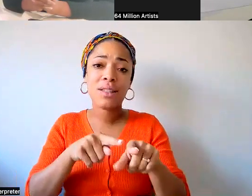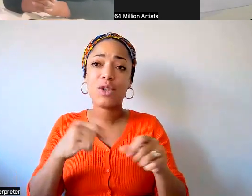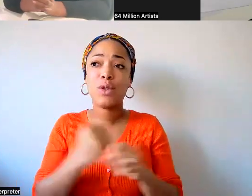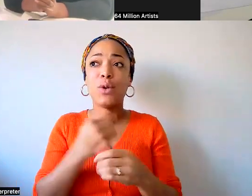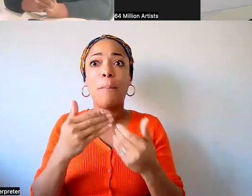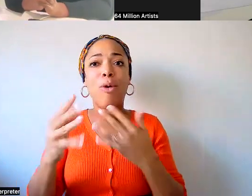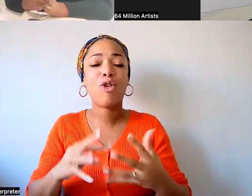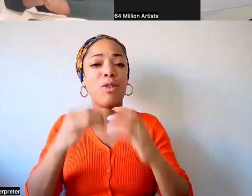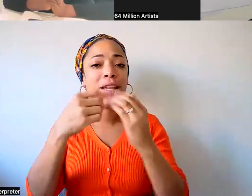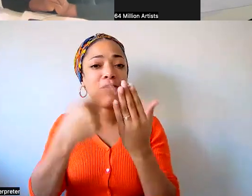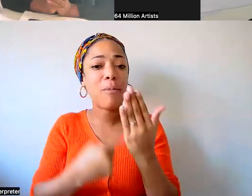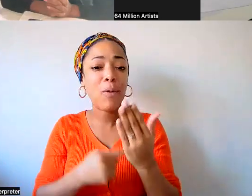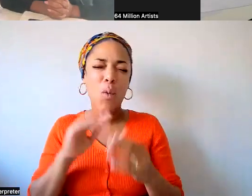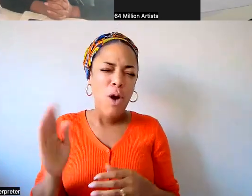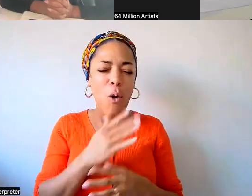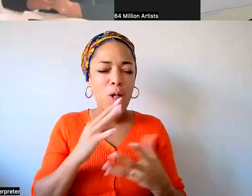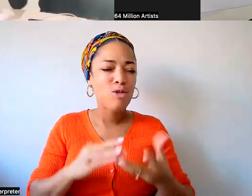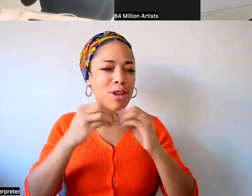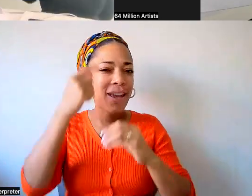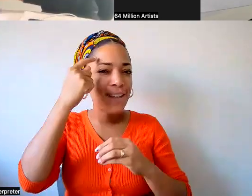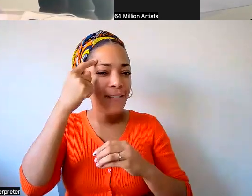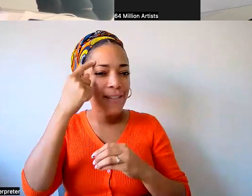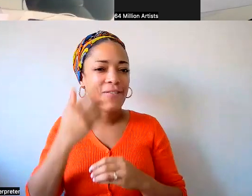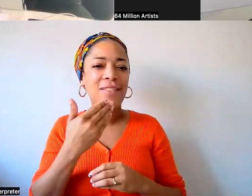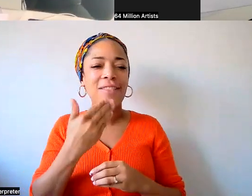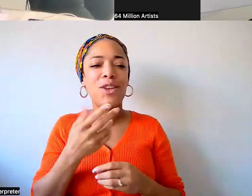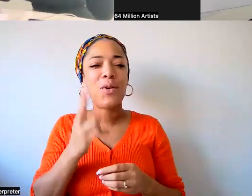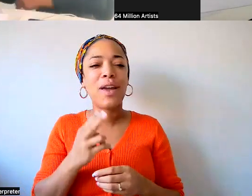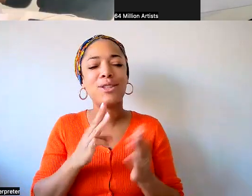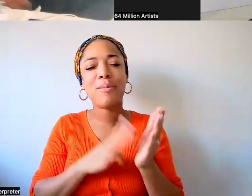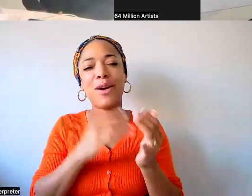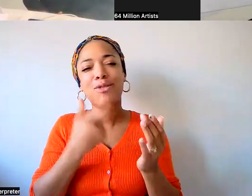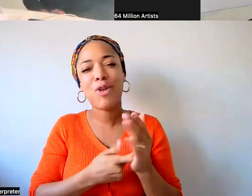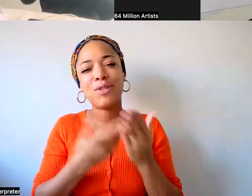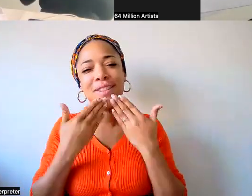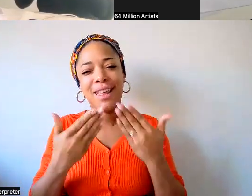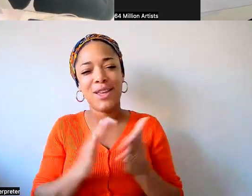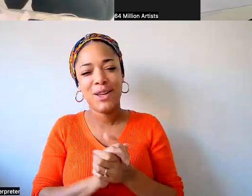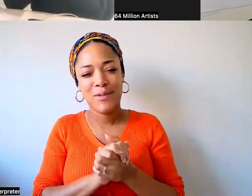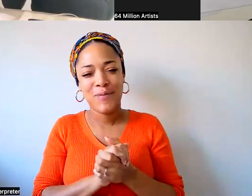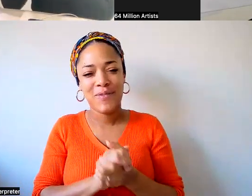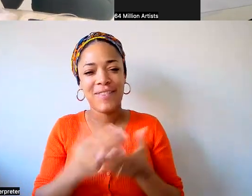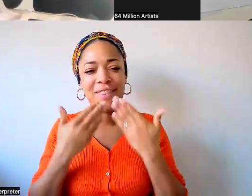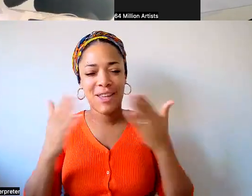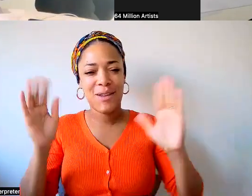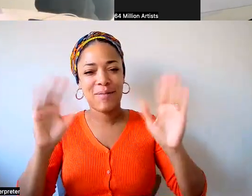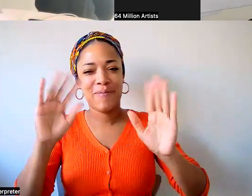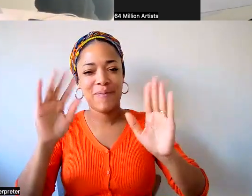are all creative. Once again, thank you to Michael Rosen. Thank you very much. Thank you. Thank you.